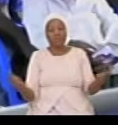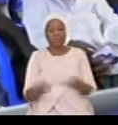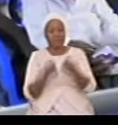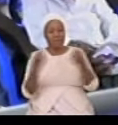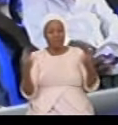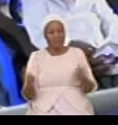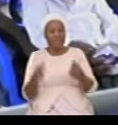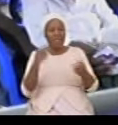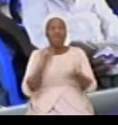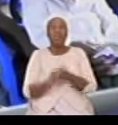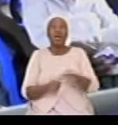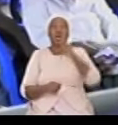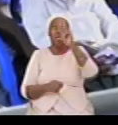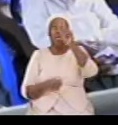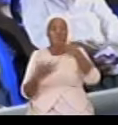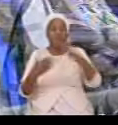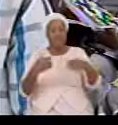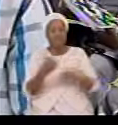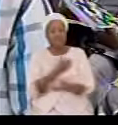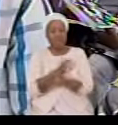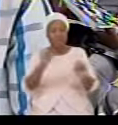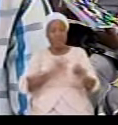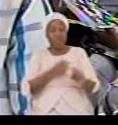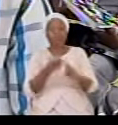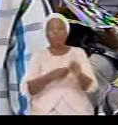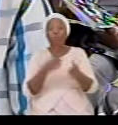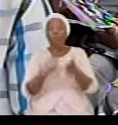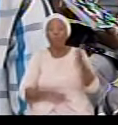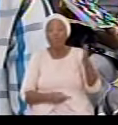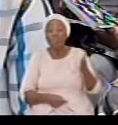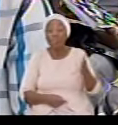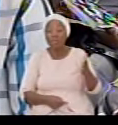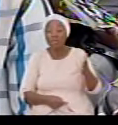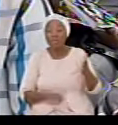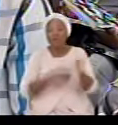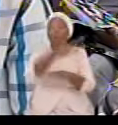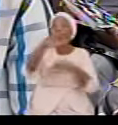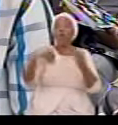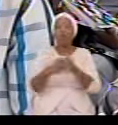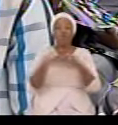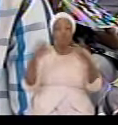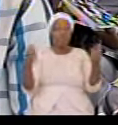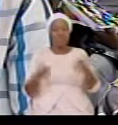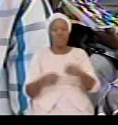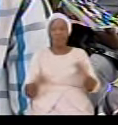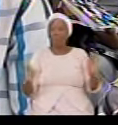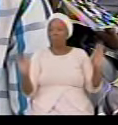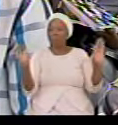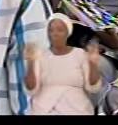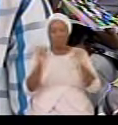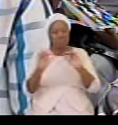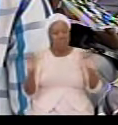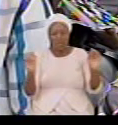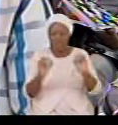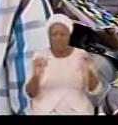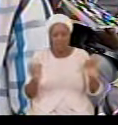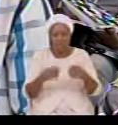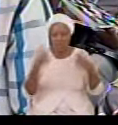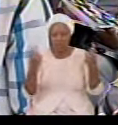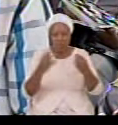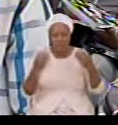he might redeem us from, tell me, all iniquity. No iniquity will find root in your